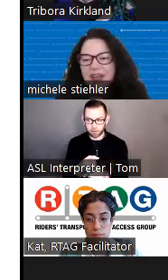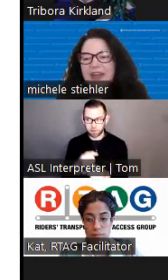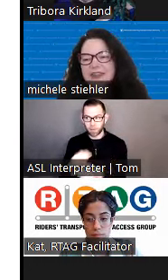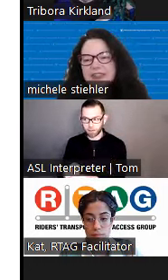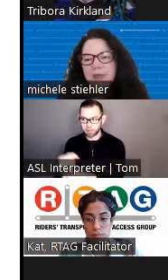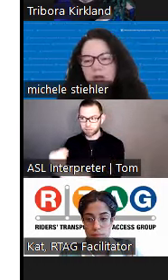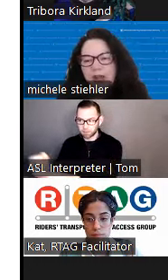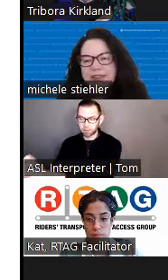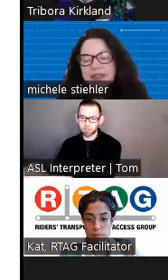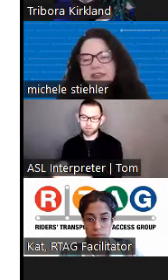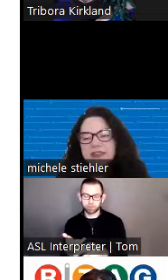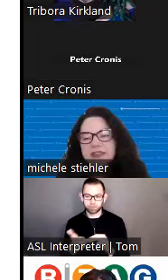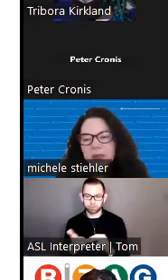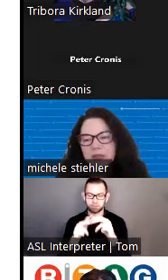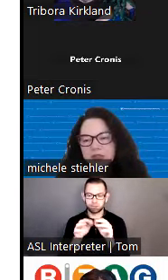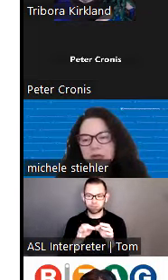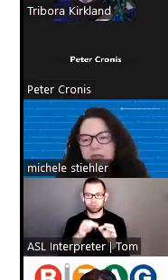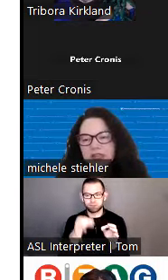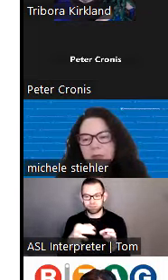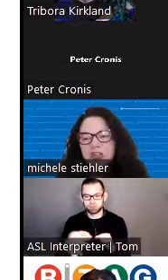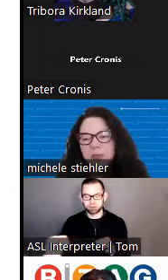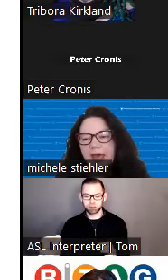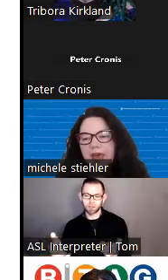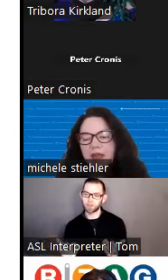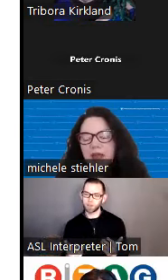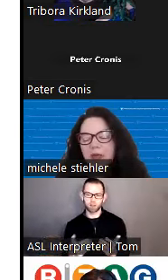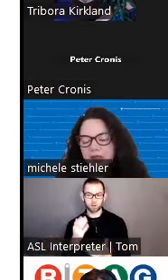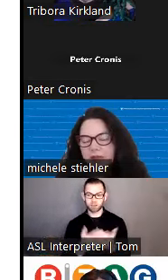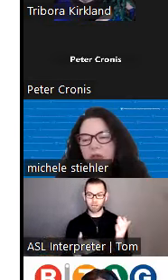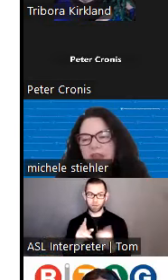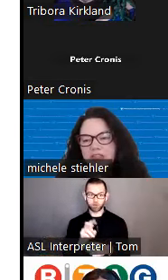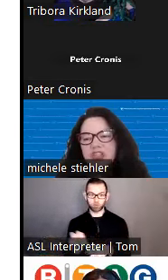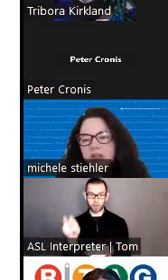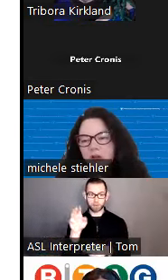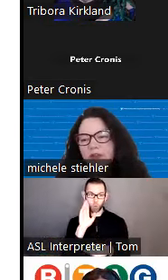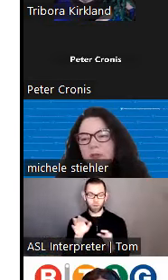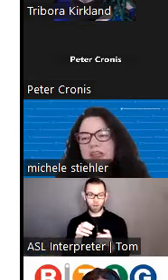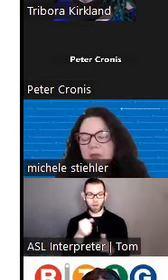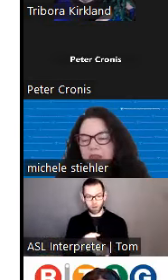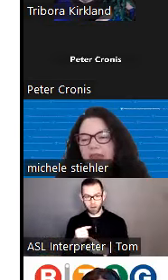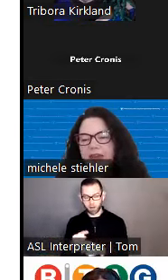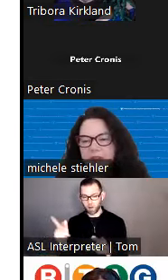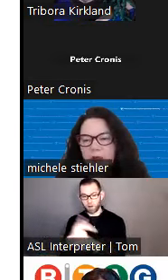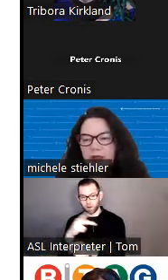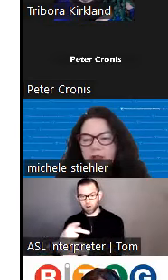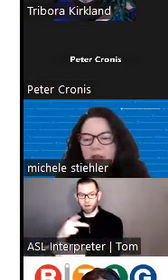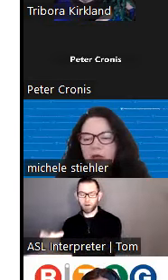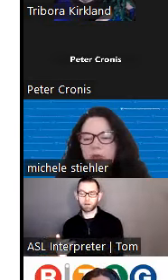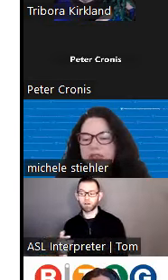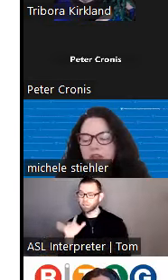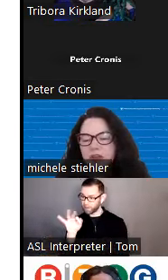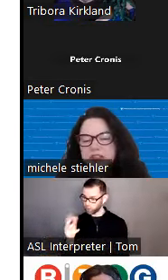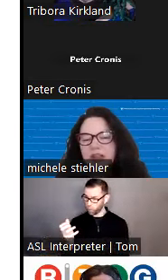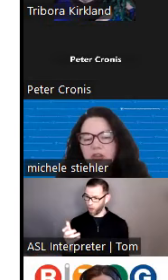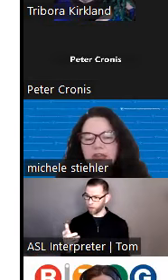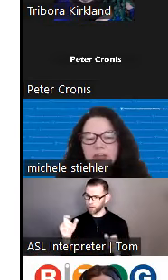exacerbated. And as the day progresses, some of those trips get pushed back. But if you'd like to share your information with Kat as well, we